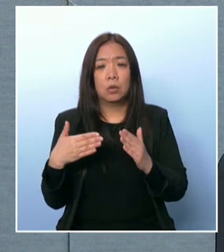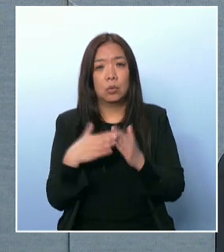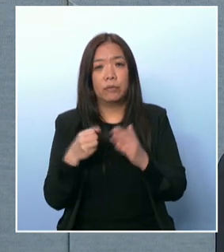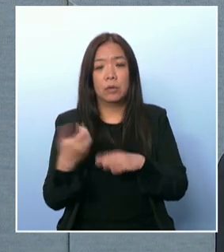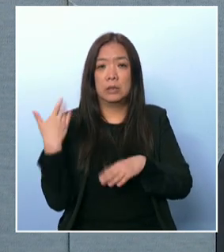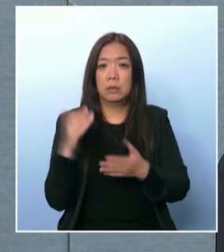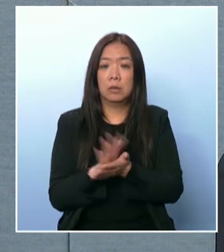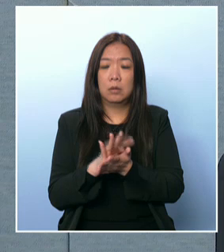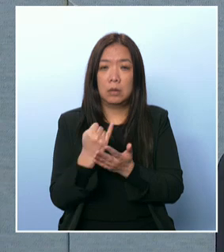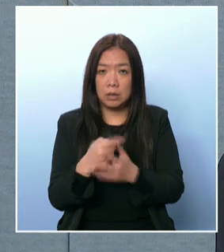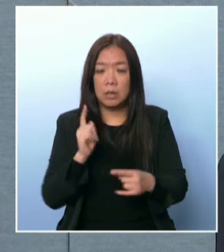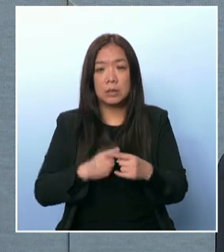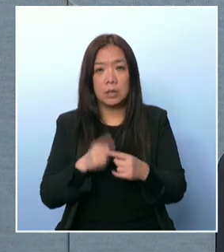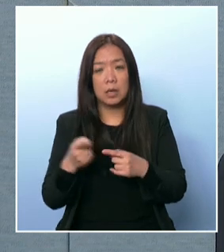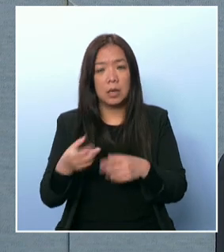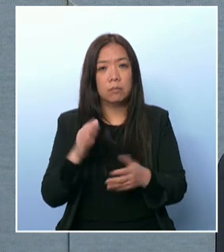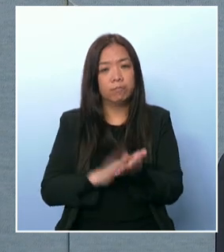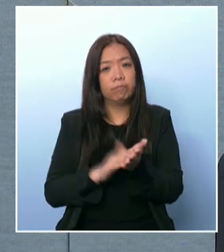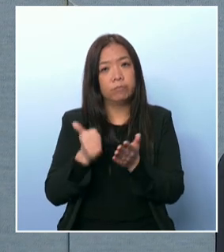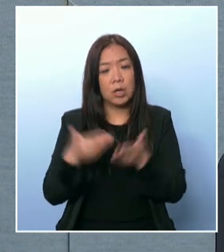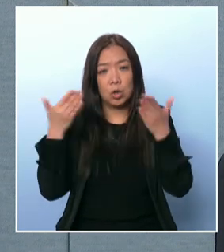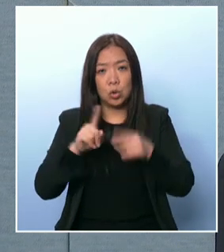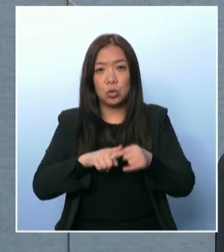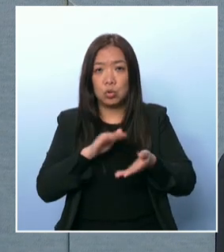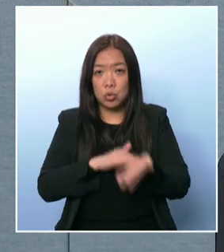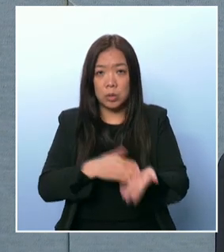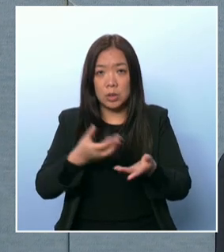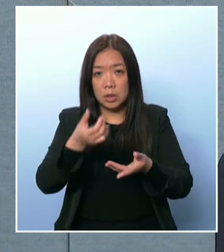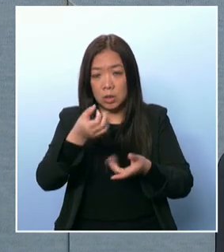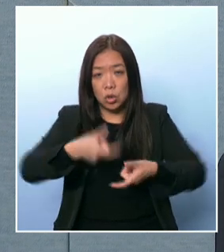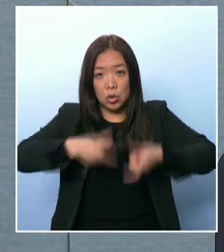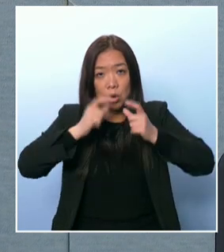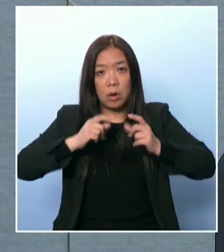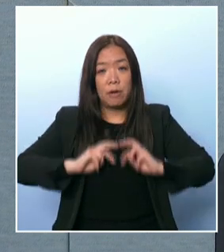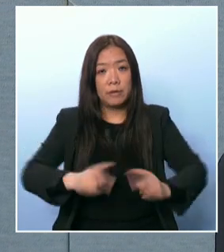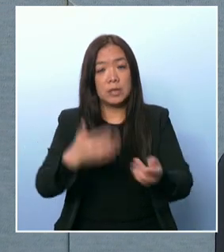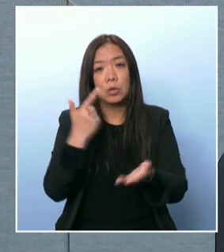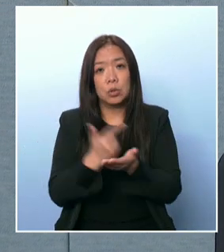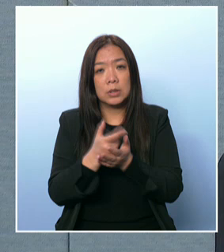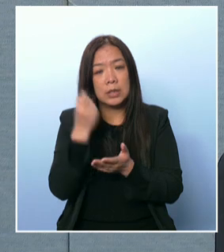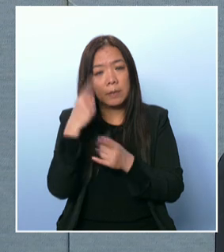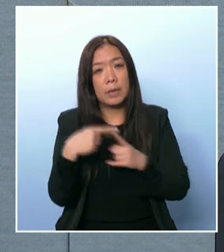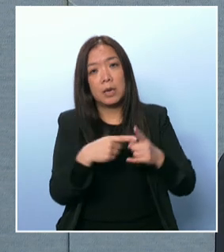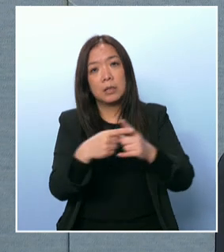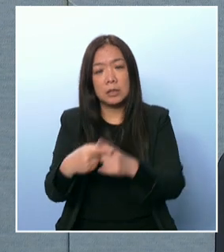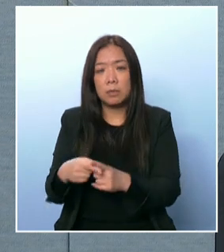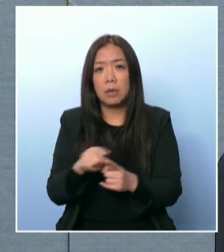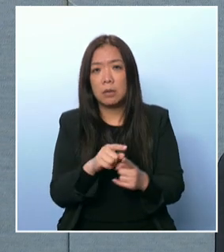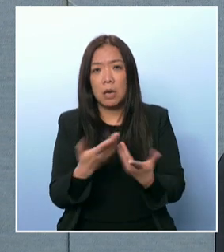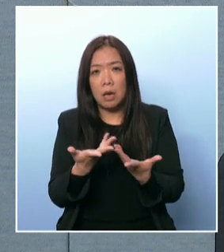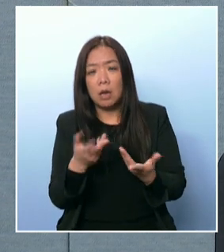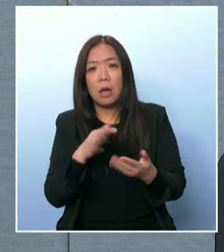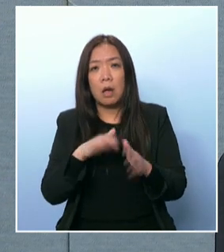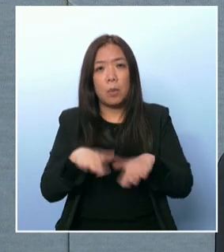put forward my views here. Now, I need to applaud the government for attaching importance to the development